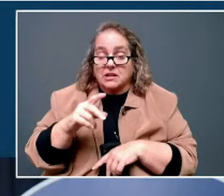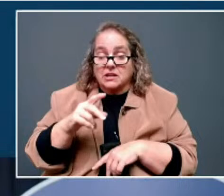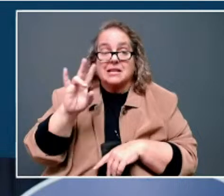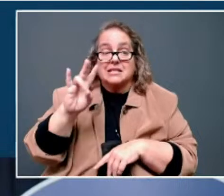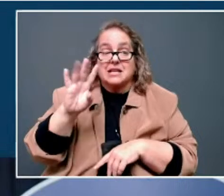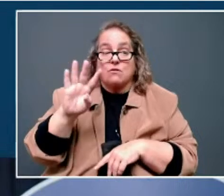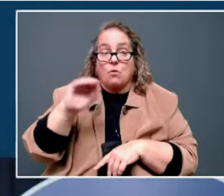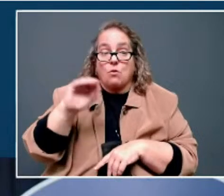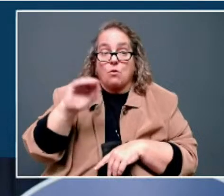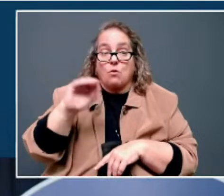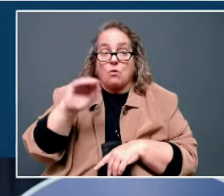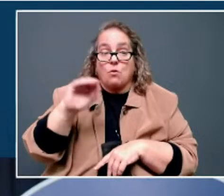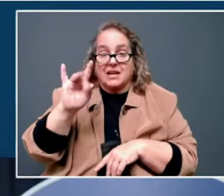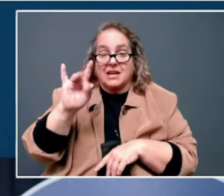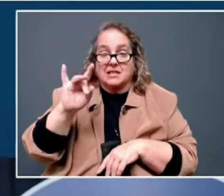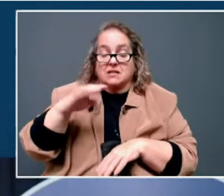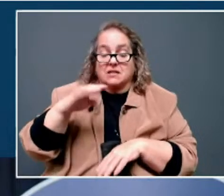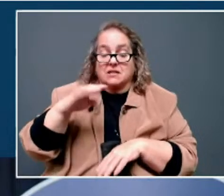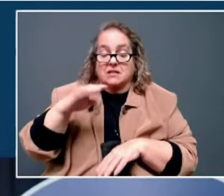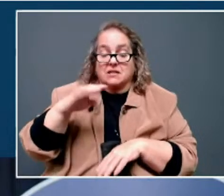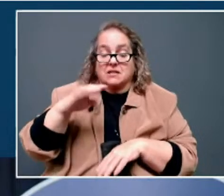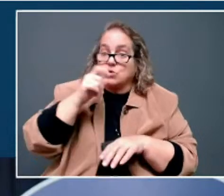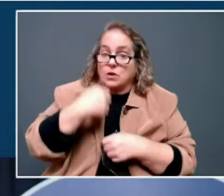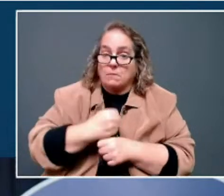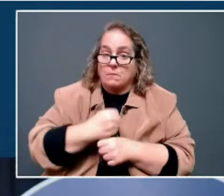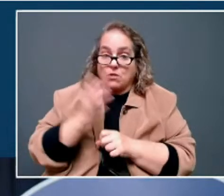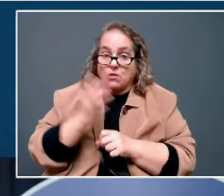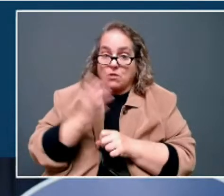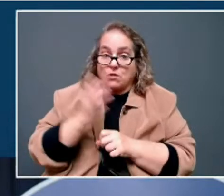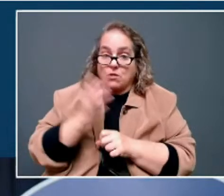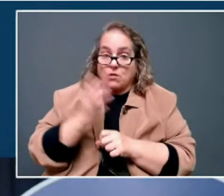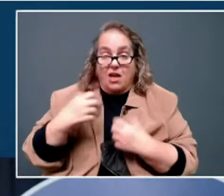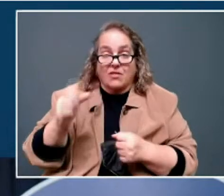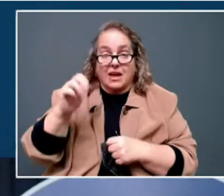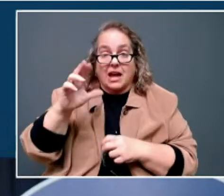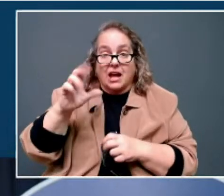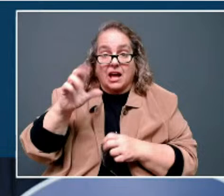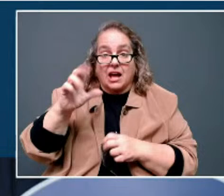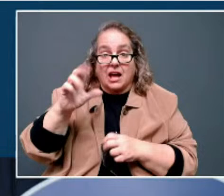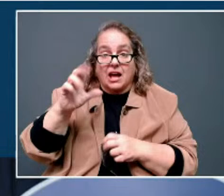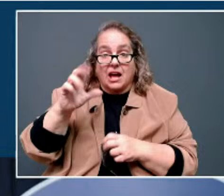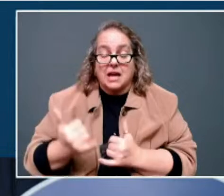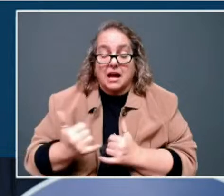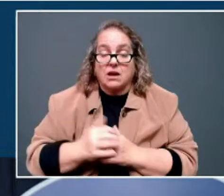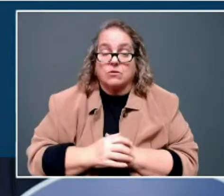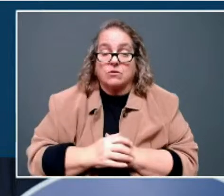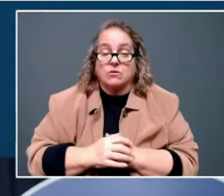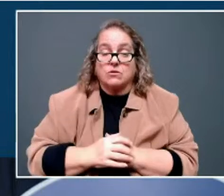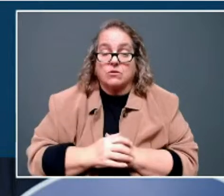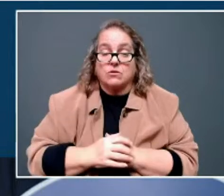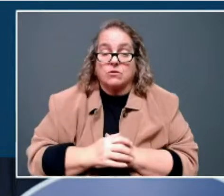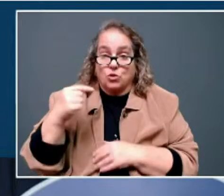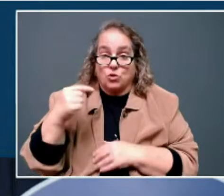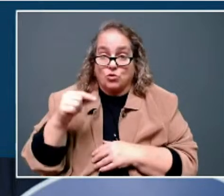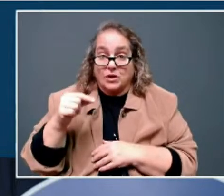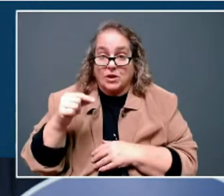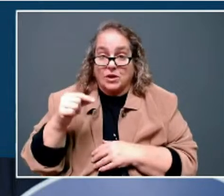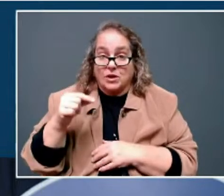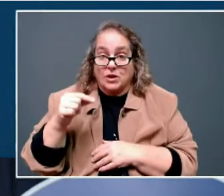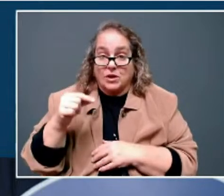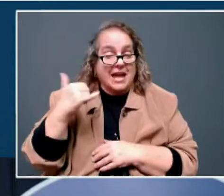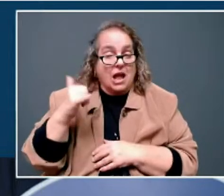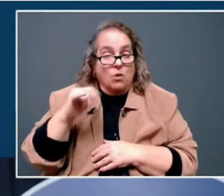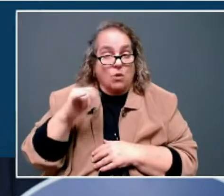18 and older. Those are people who make their own healthcare decisions. Now, both our green and our yellow zones,